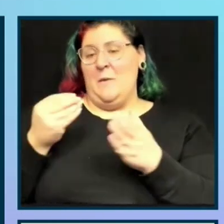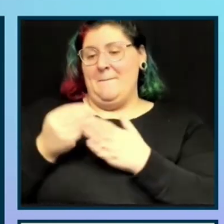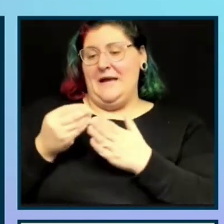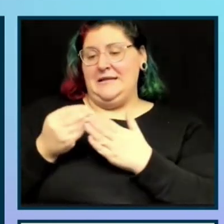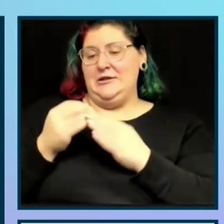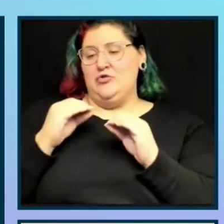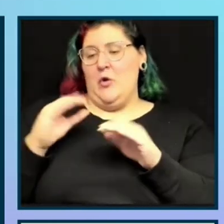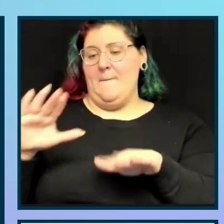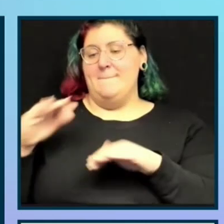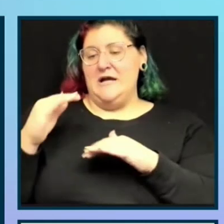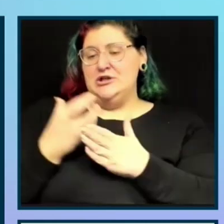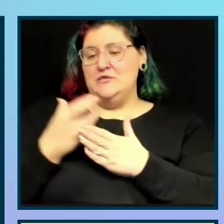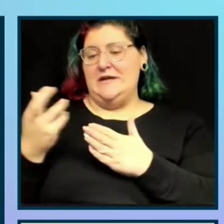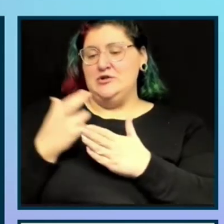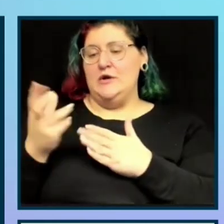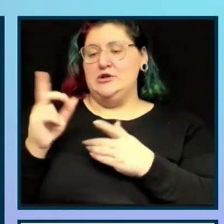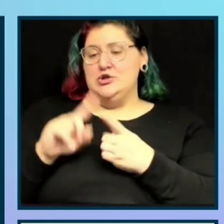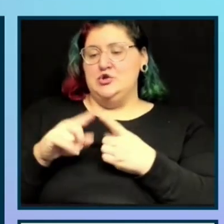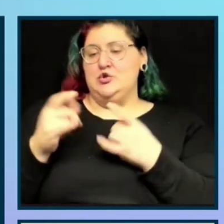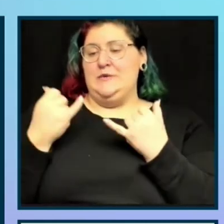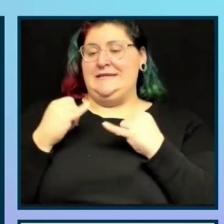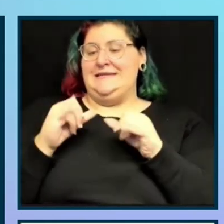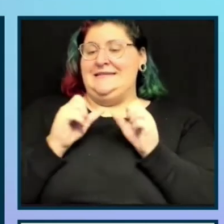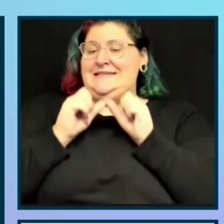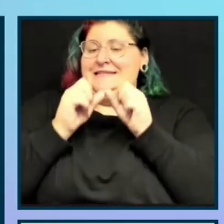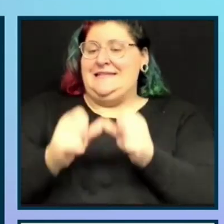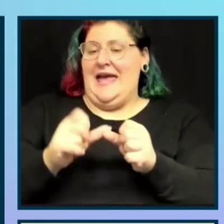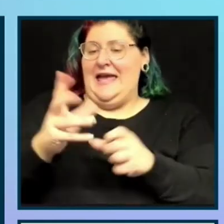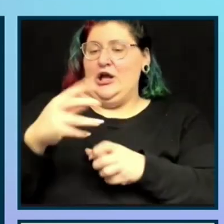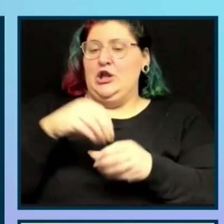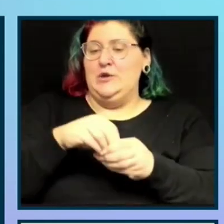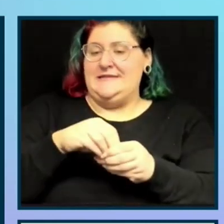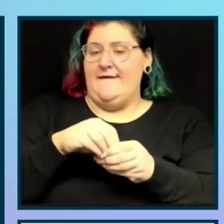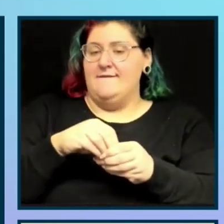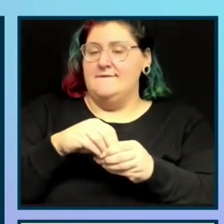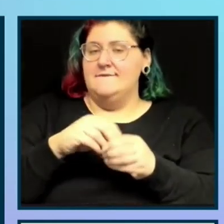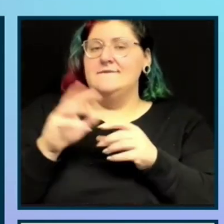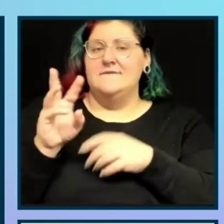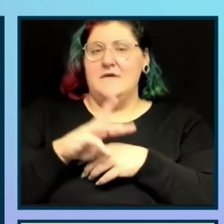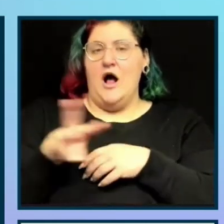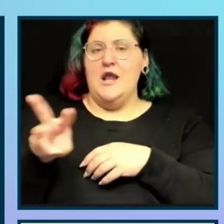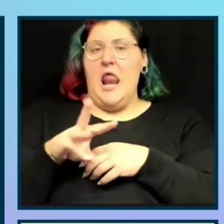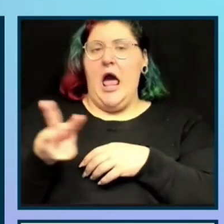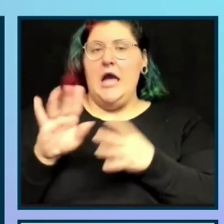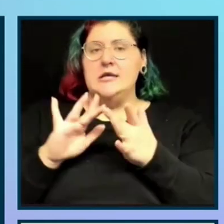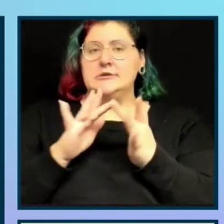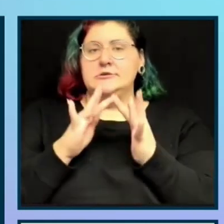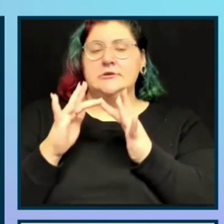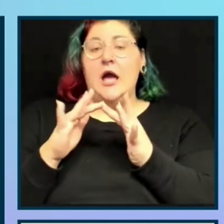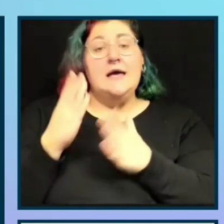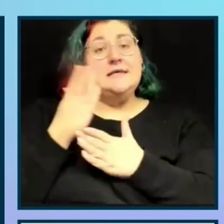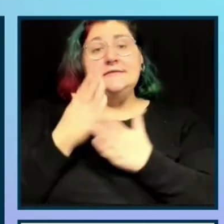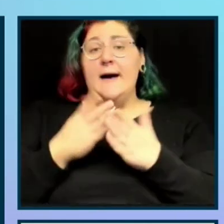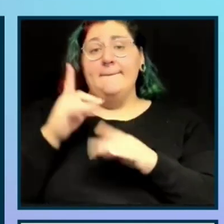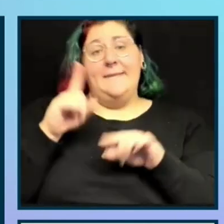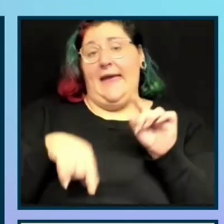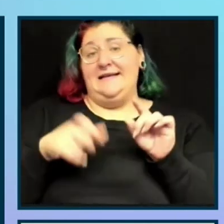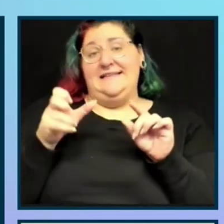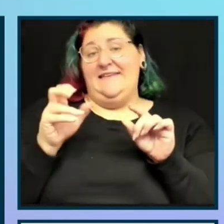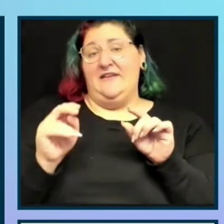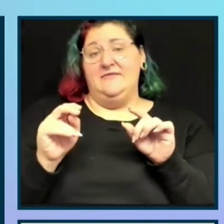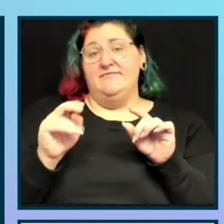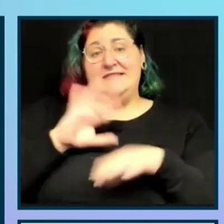stay inclusive in a virtual space. And some probably couldn't even move to virtual platforms. On the other